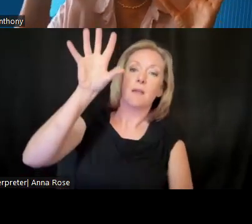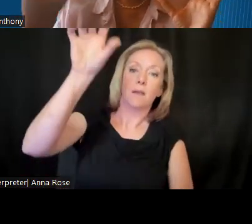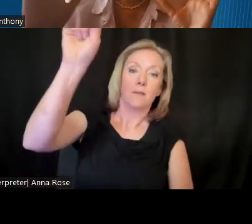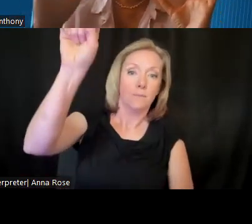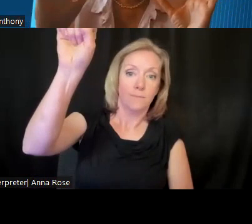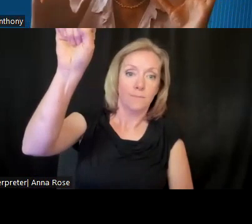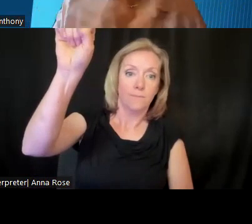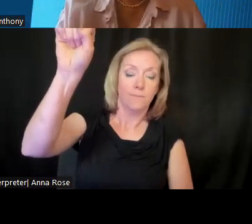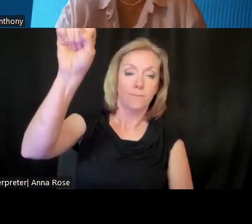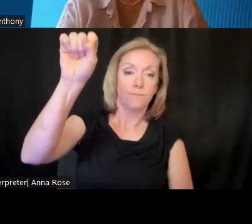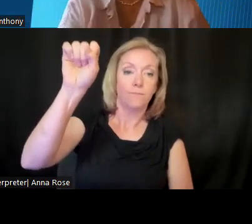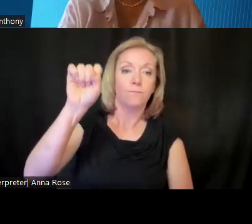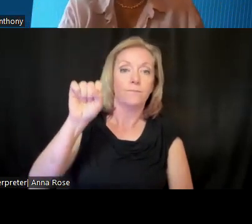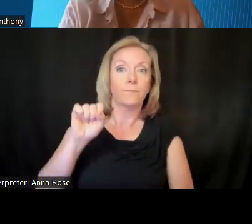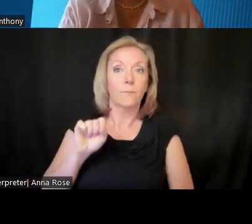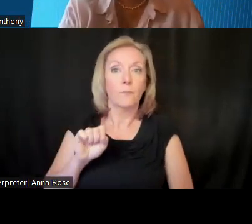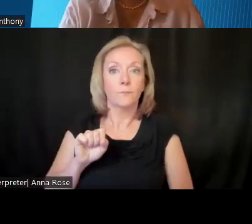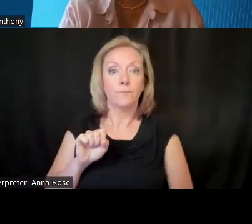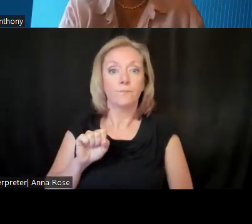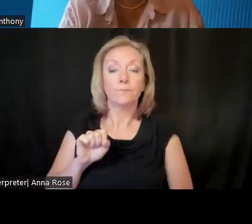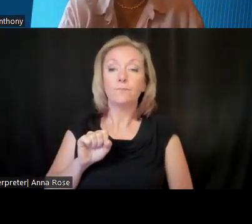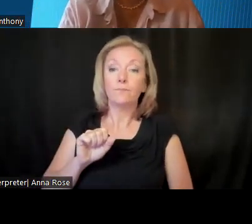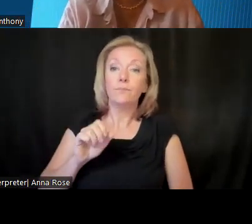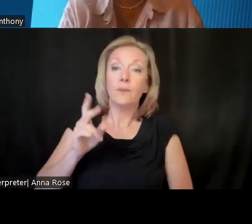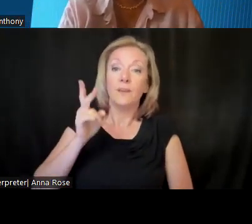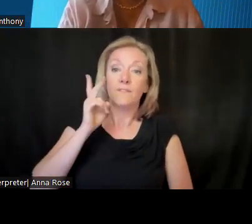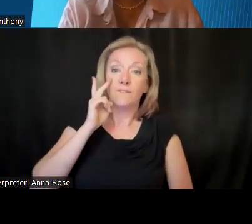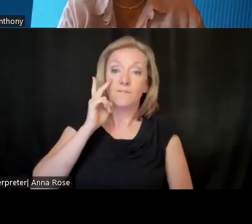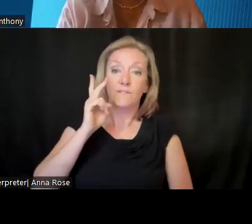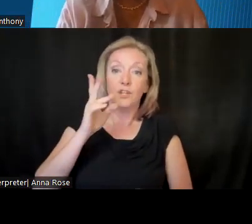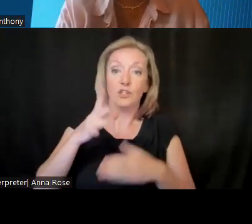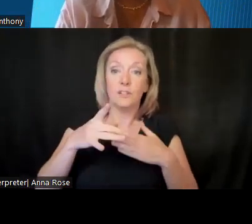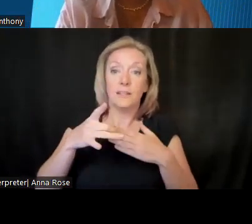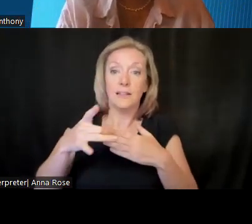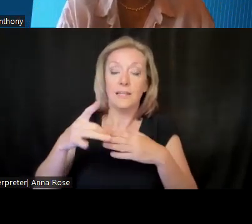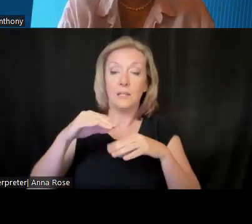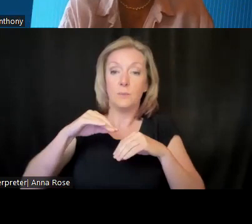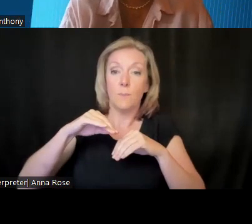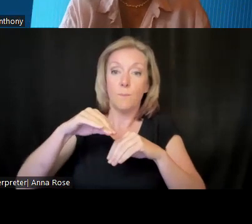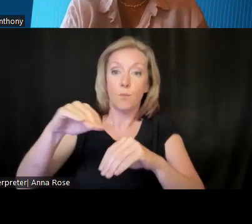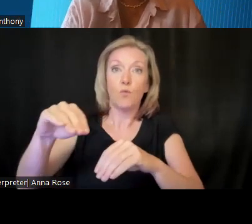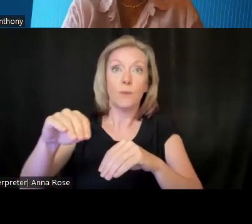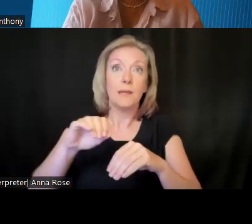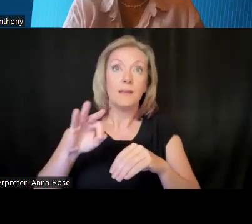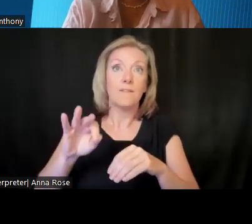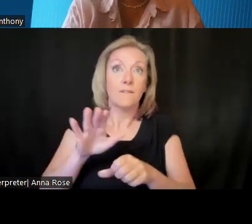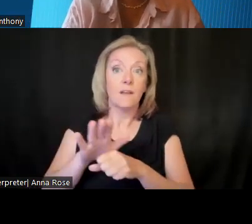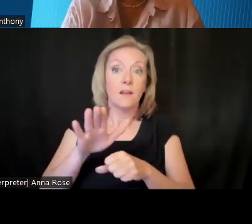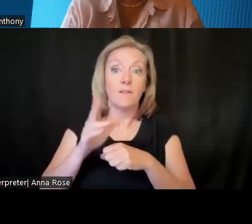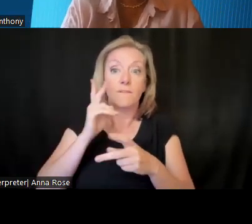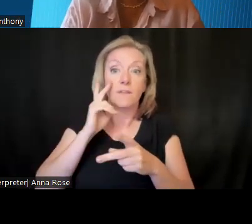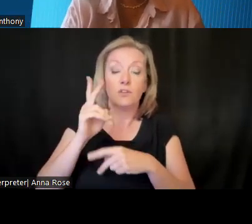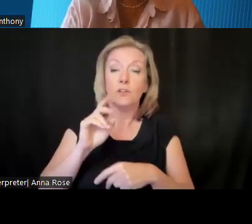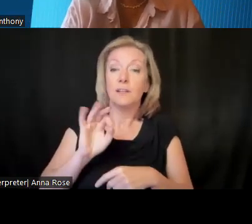hand. So remember that vision really leads the hand if you have vision to lead the hand. If a baby is